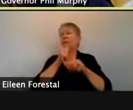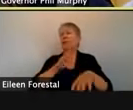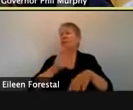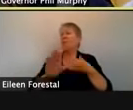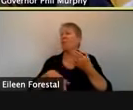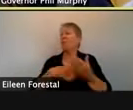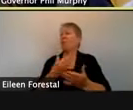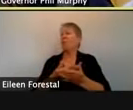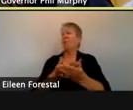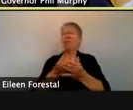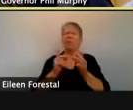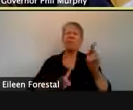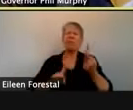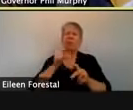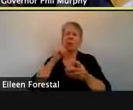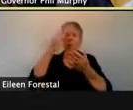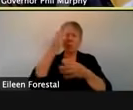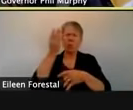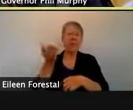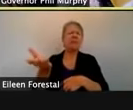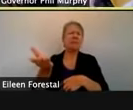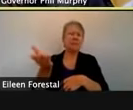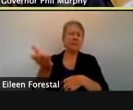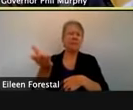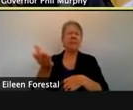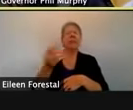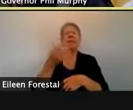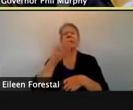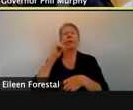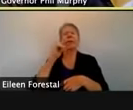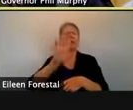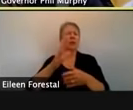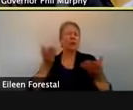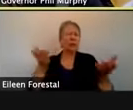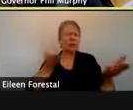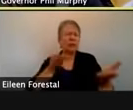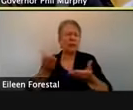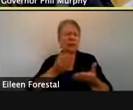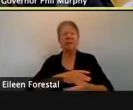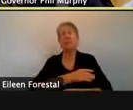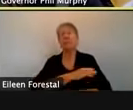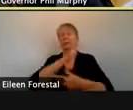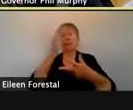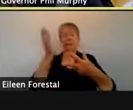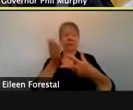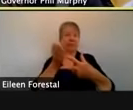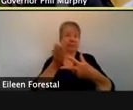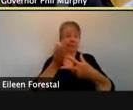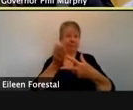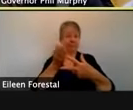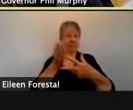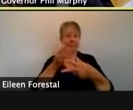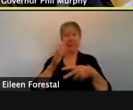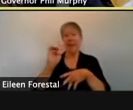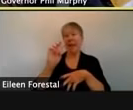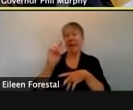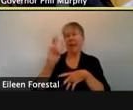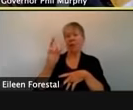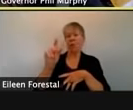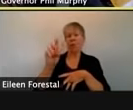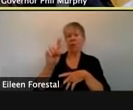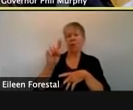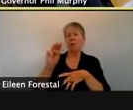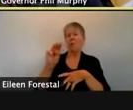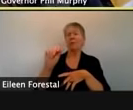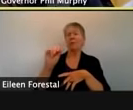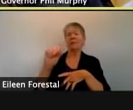service to our great nation. God bless him. Next up, we remember Edward Masilunas Sr., a